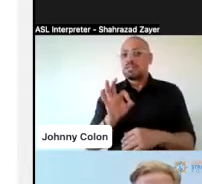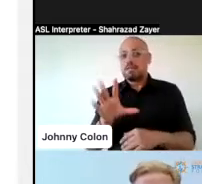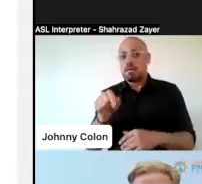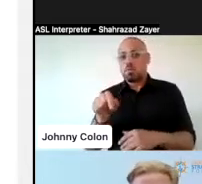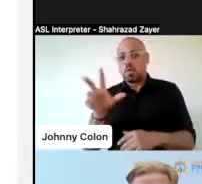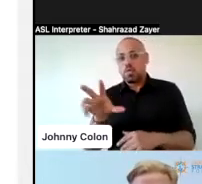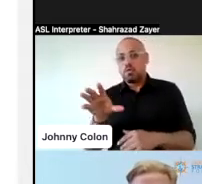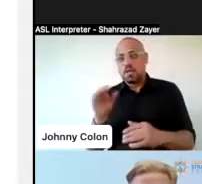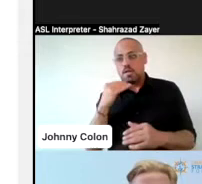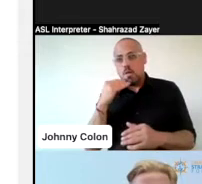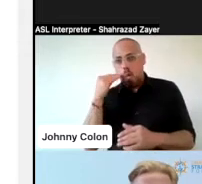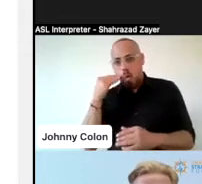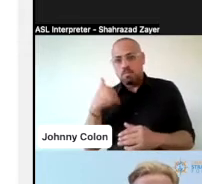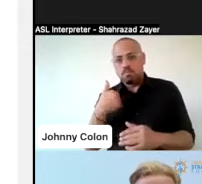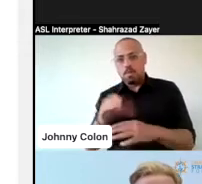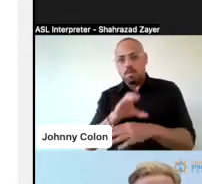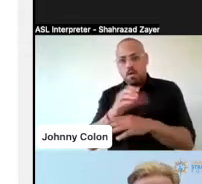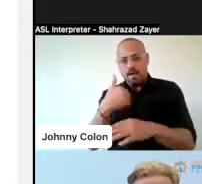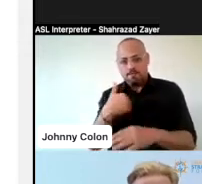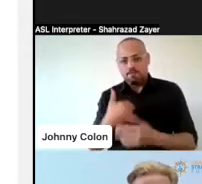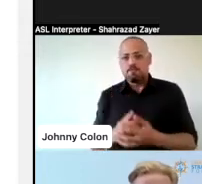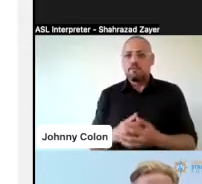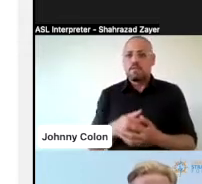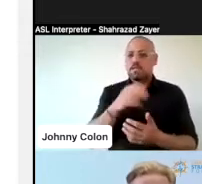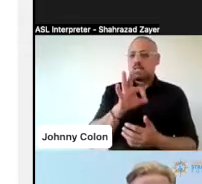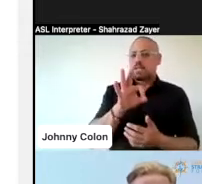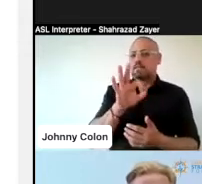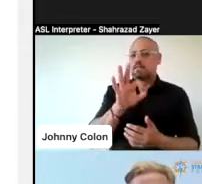95.3% of households have a computer, 95.3%.